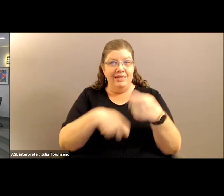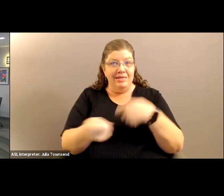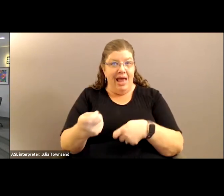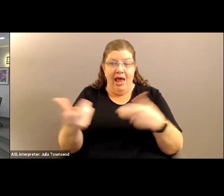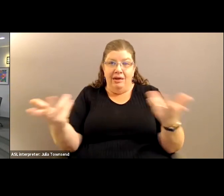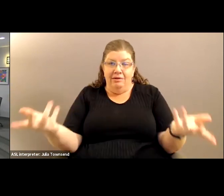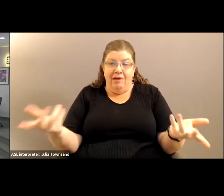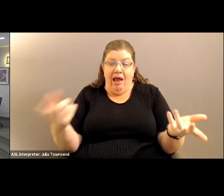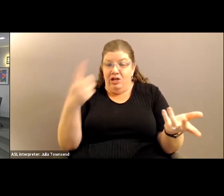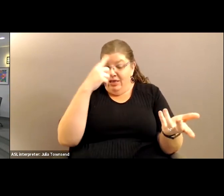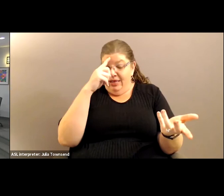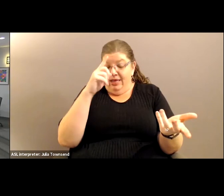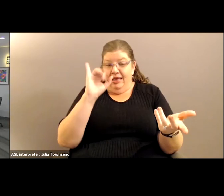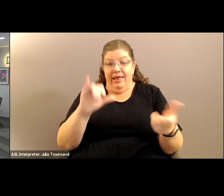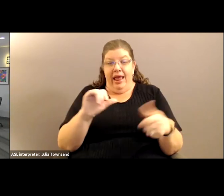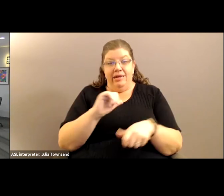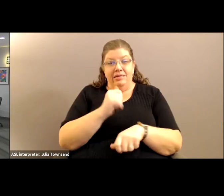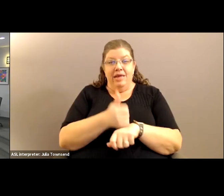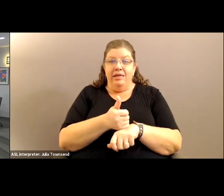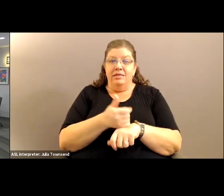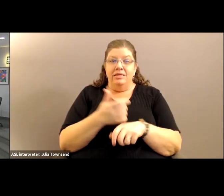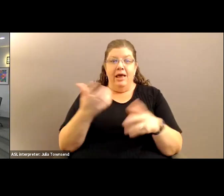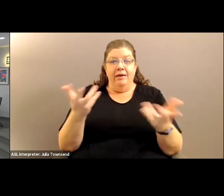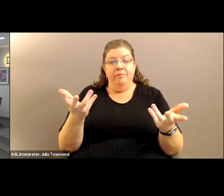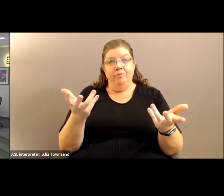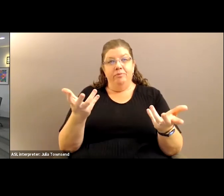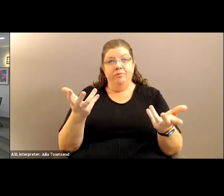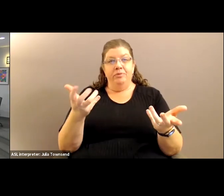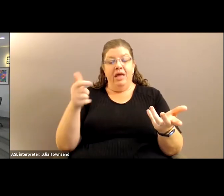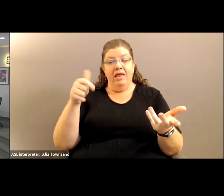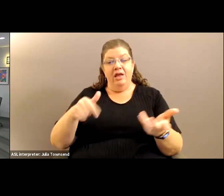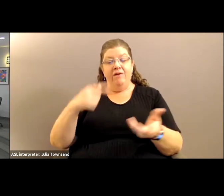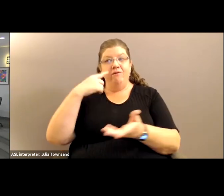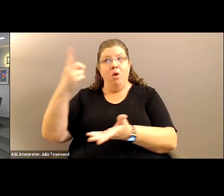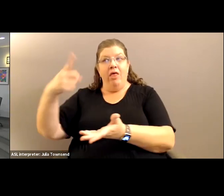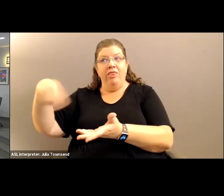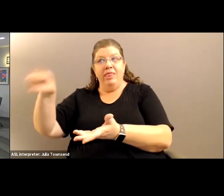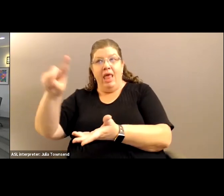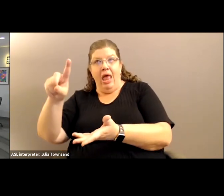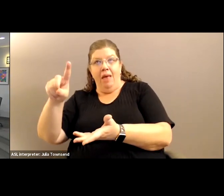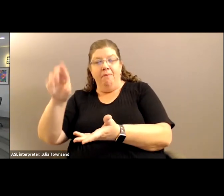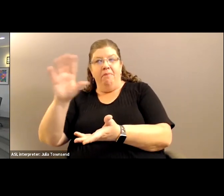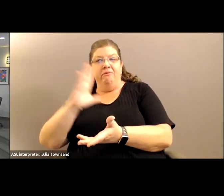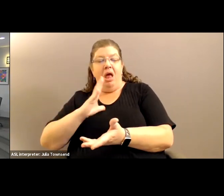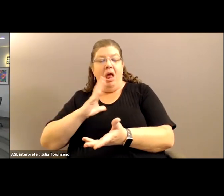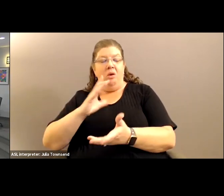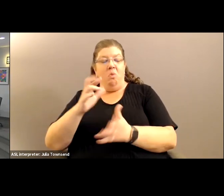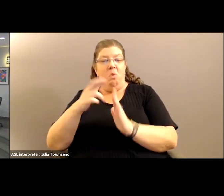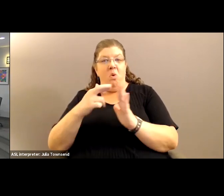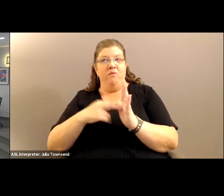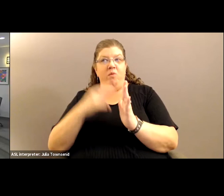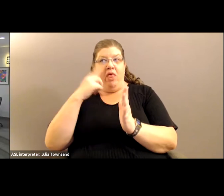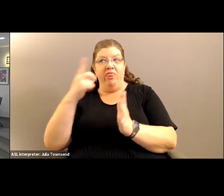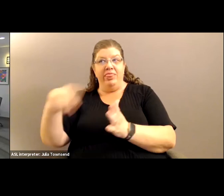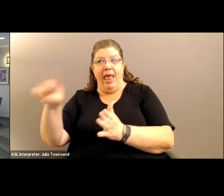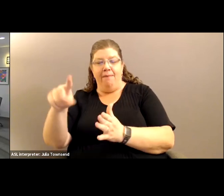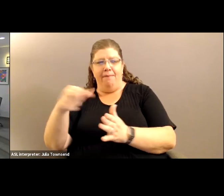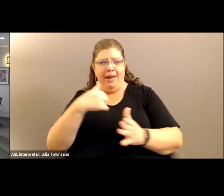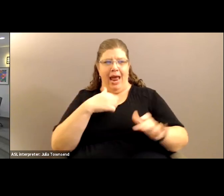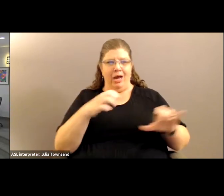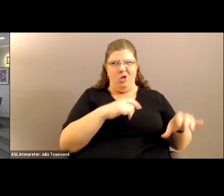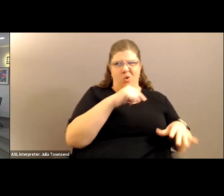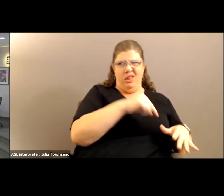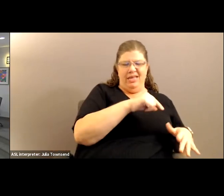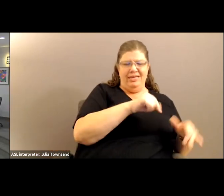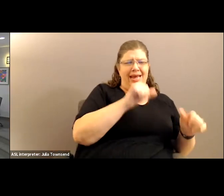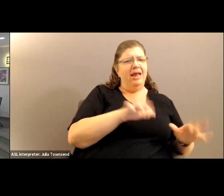just think it sets sort of like a well this is for them but i can do this sort of mentality and we're all in this together and we